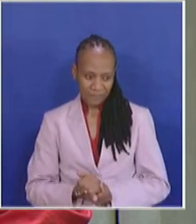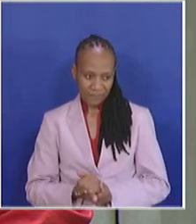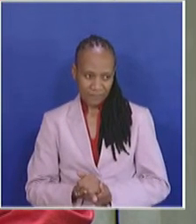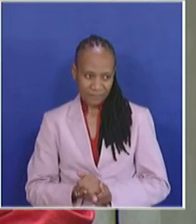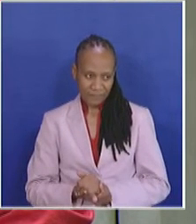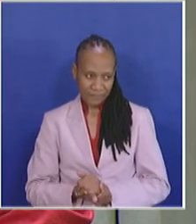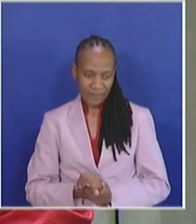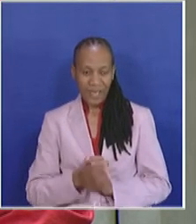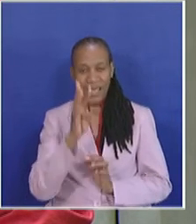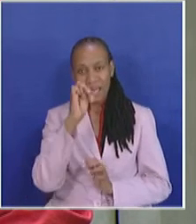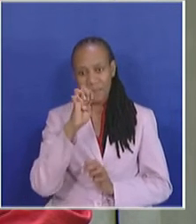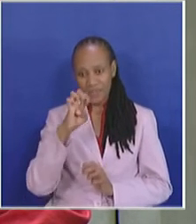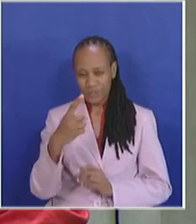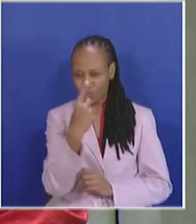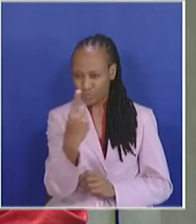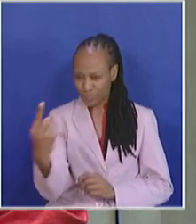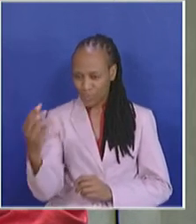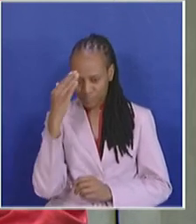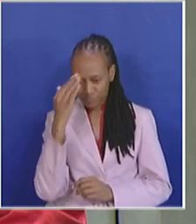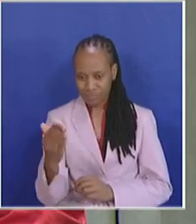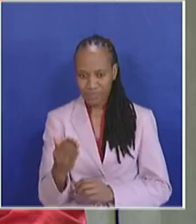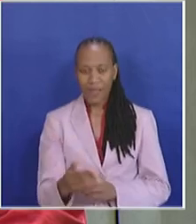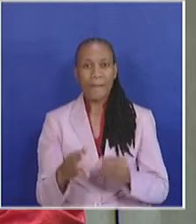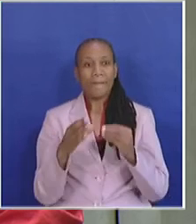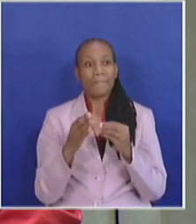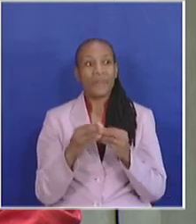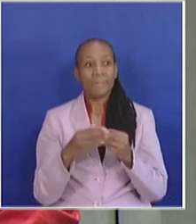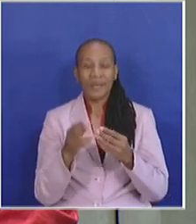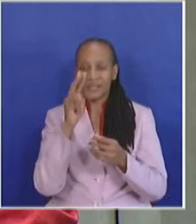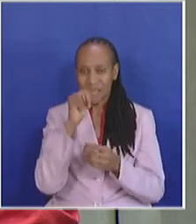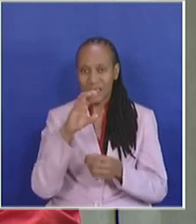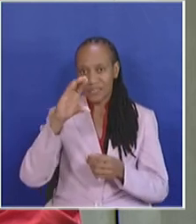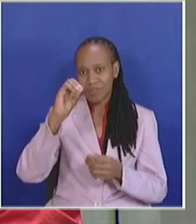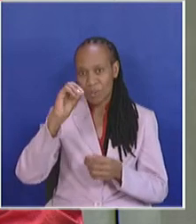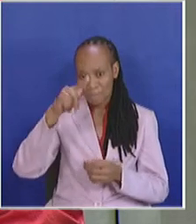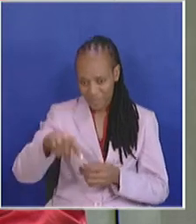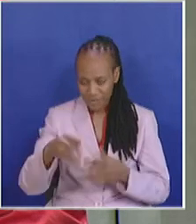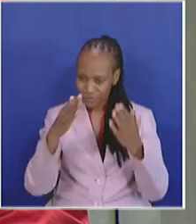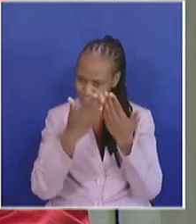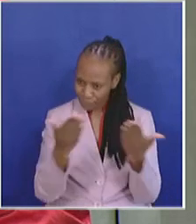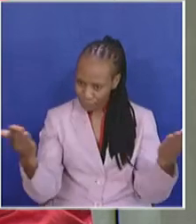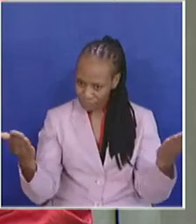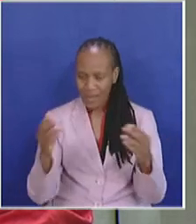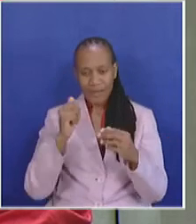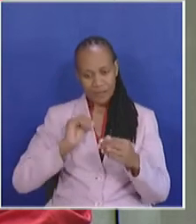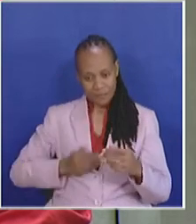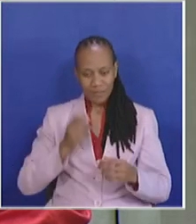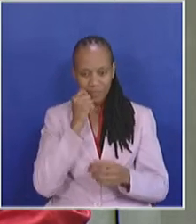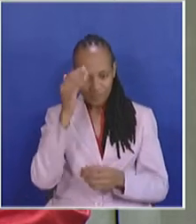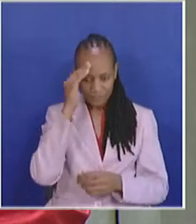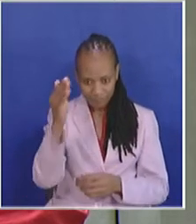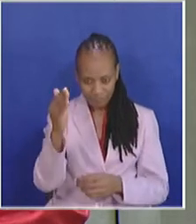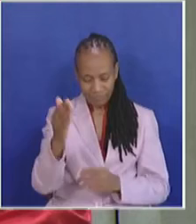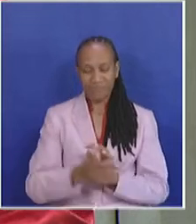Honorable MECs present, if any honorable members of the NCOP, fellow delegates, ladies and gentlemen,